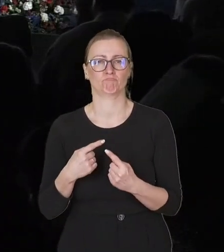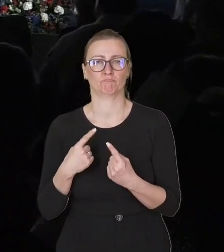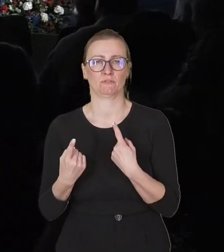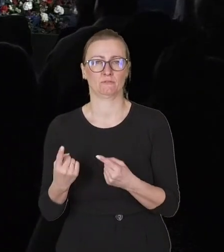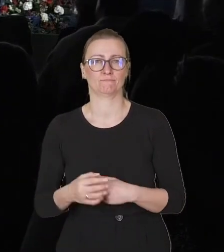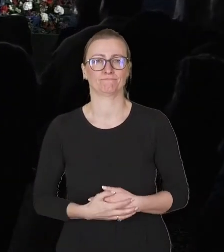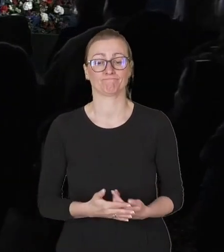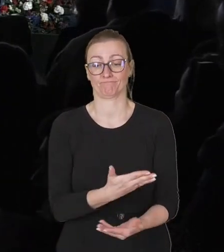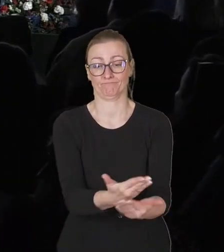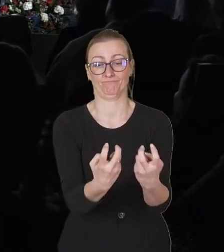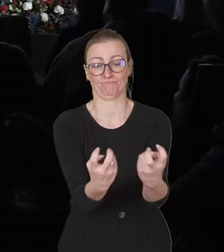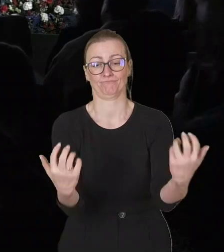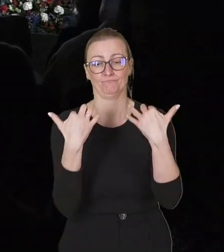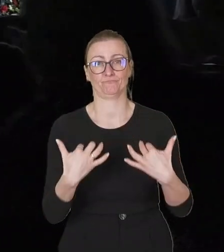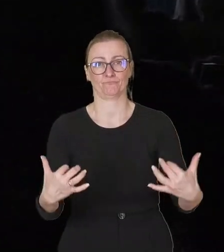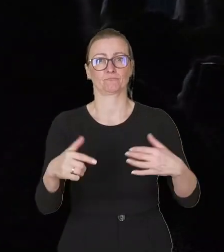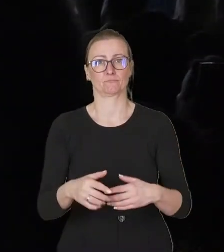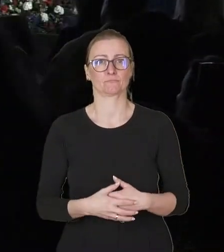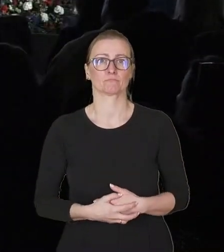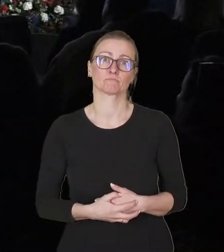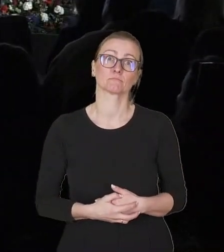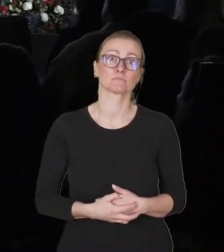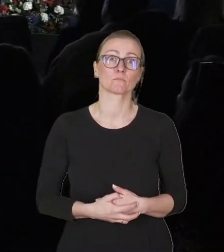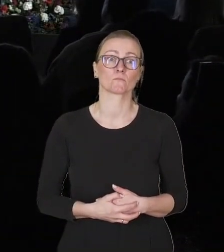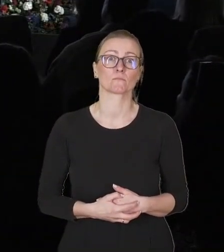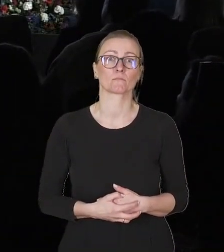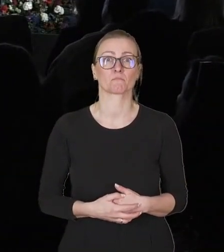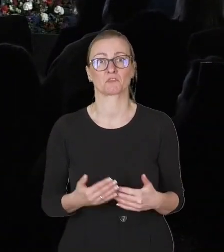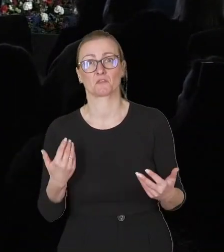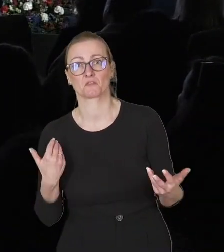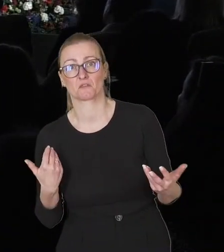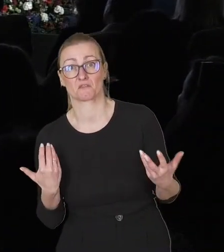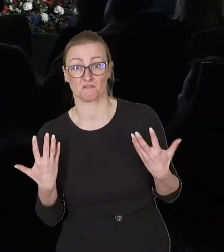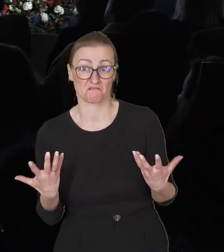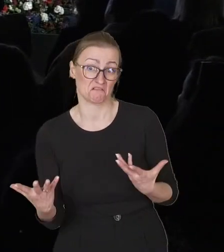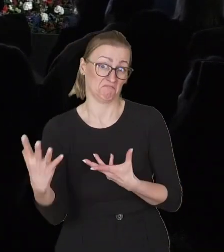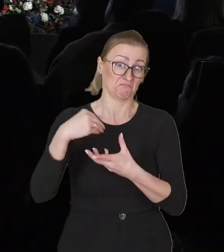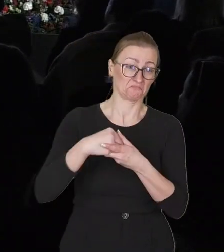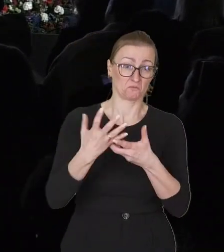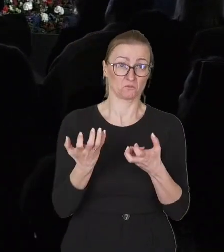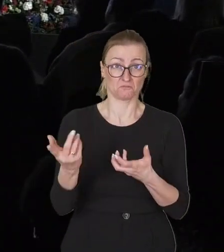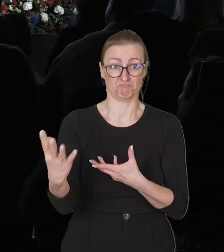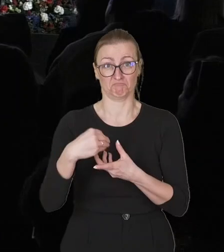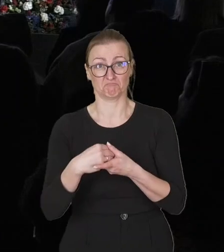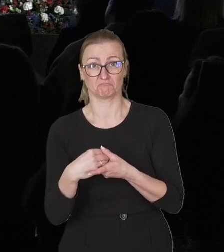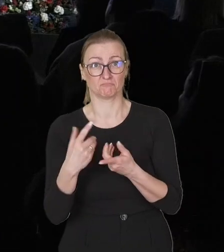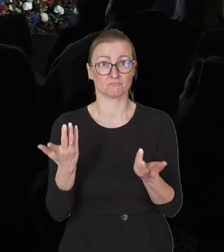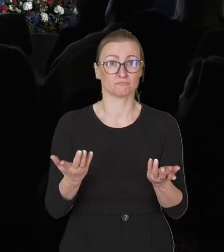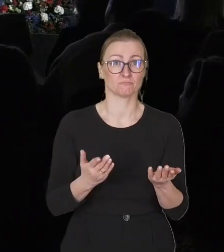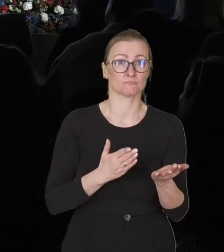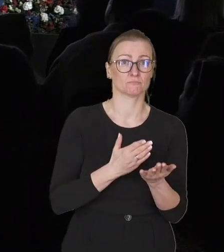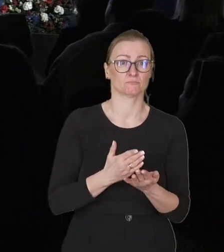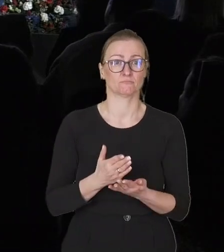in the debate, in a certain moment in time, more or less in the half of the panel, there will be